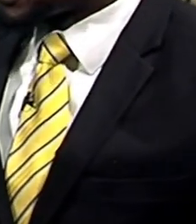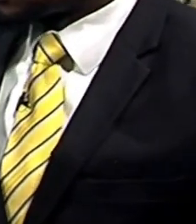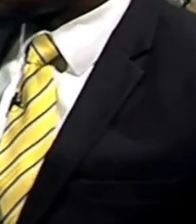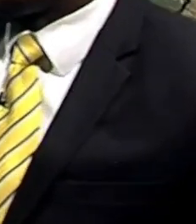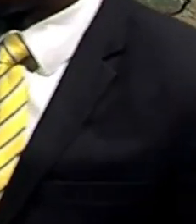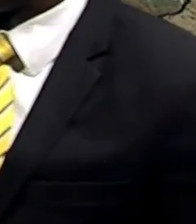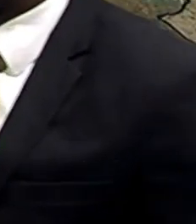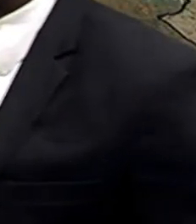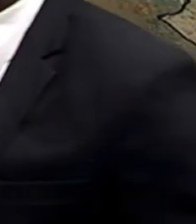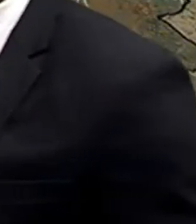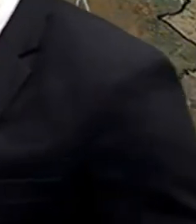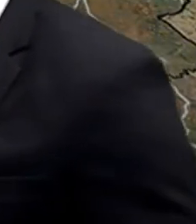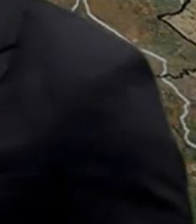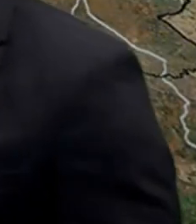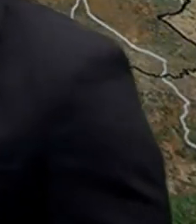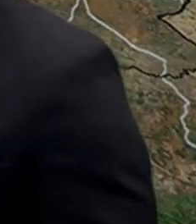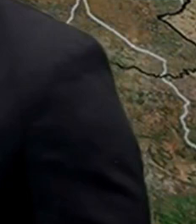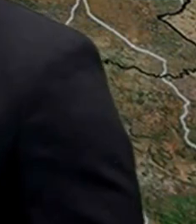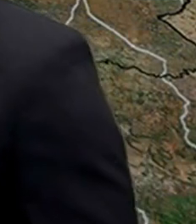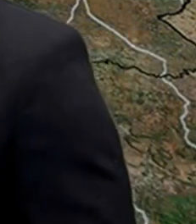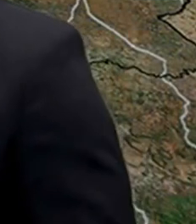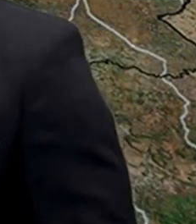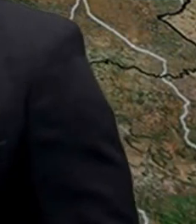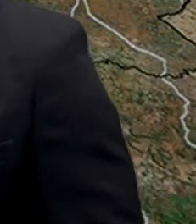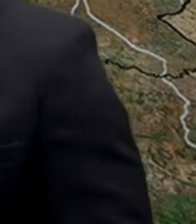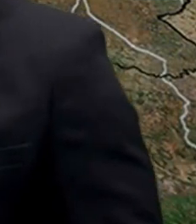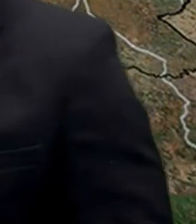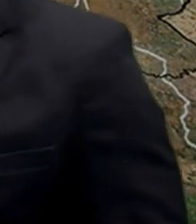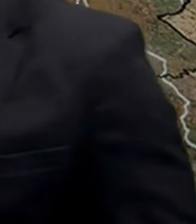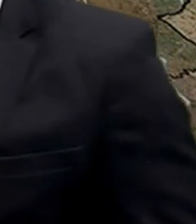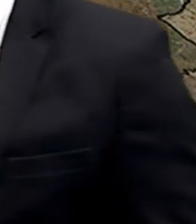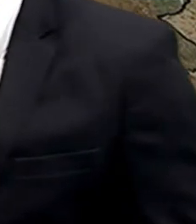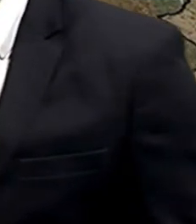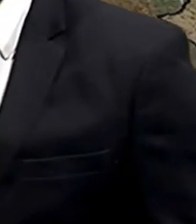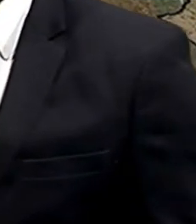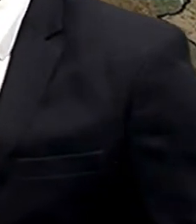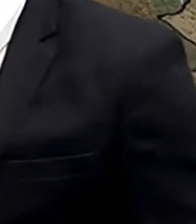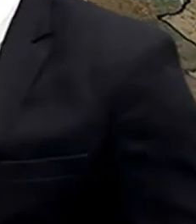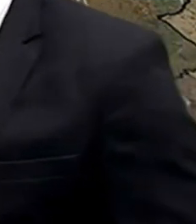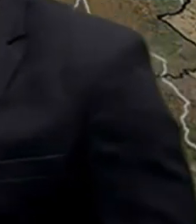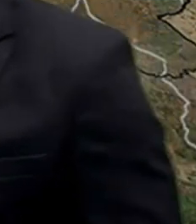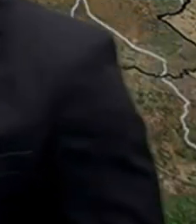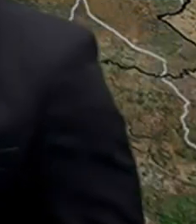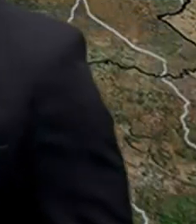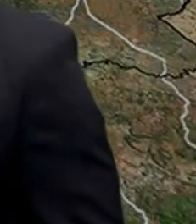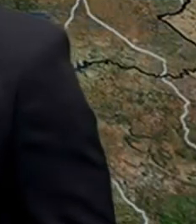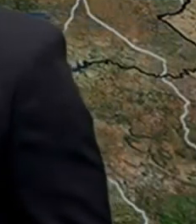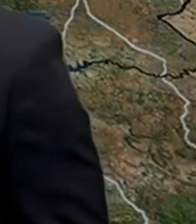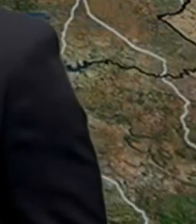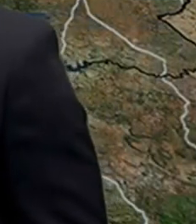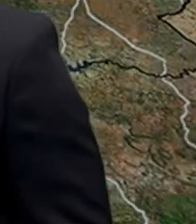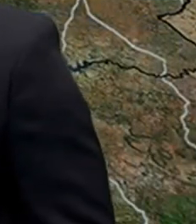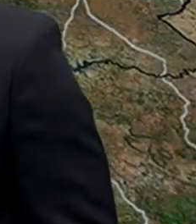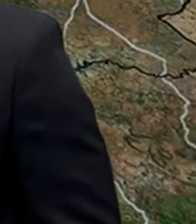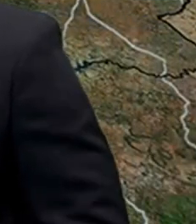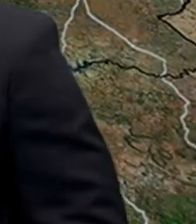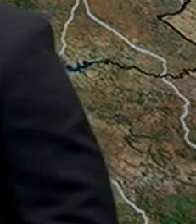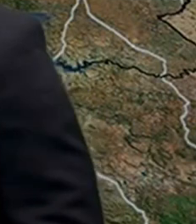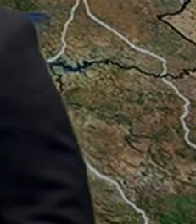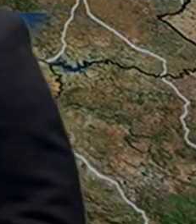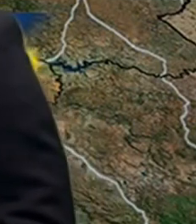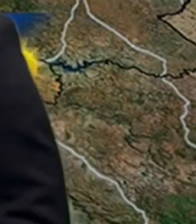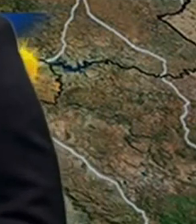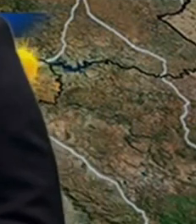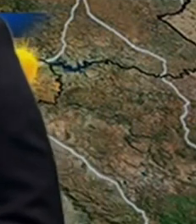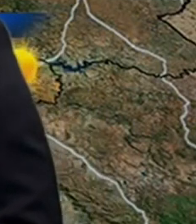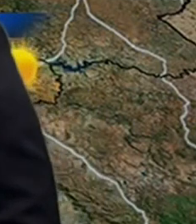lengwe e ka tlase hona o tla re shibile hona ka Sutherland le hona ka Calvinia le teng ho tlokomela re tla hlobate ho tsimba ka jeno empa ha di phahama ka hona ka Springbok di la phamela